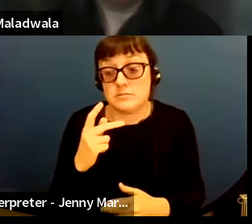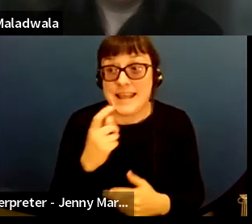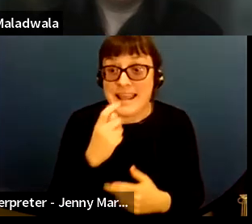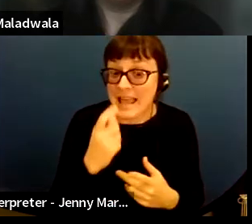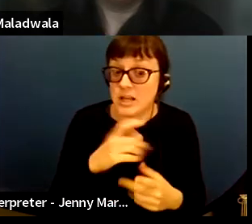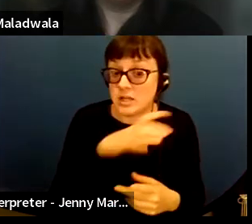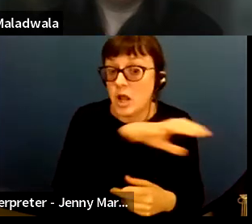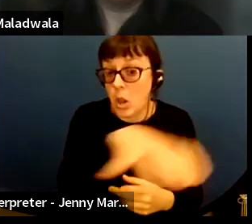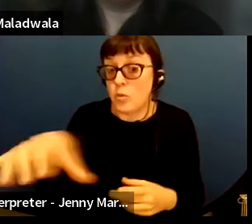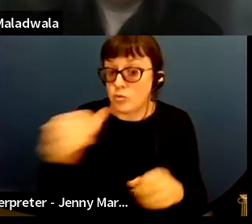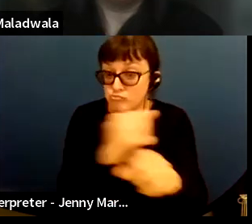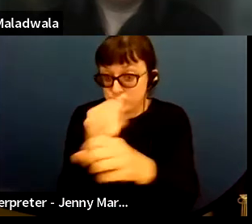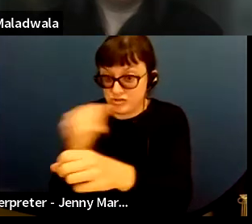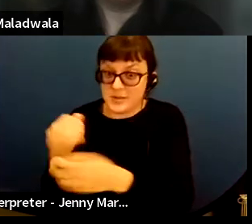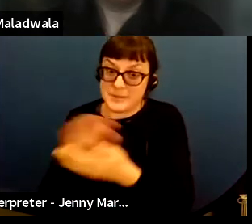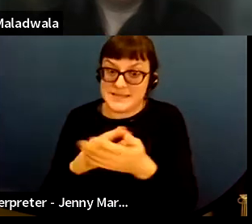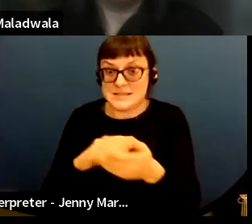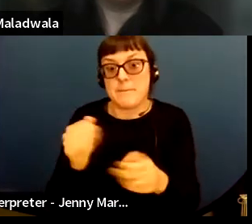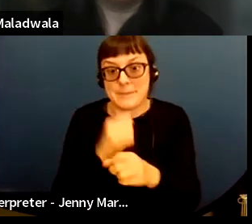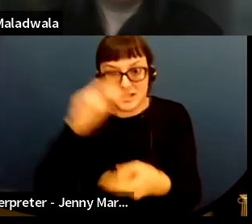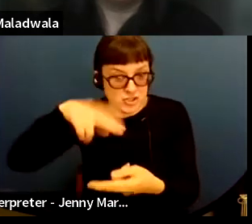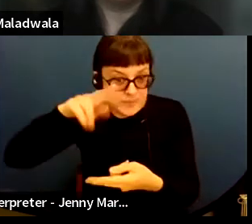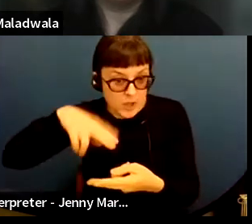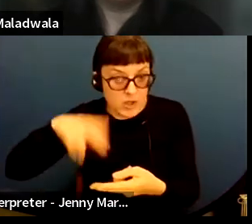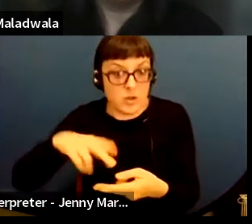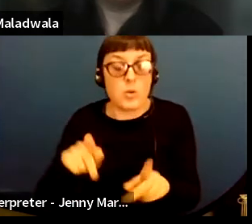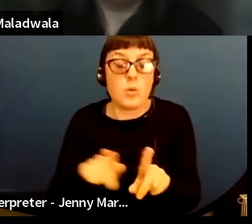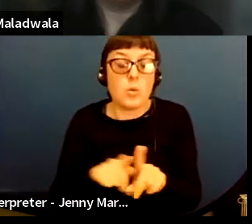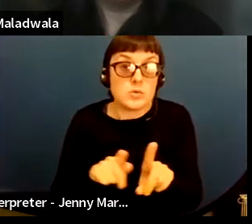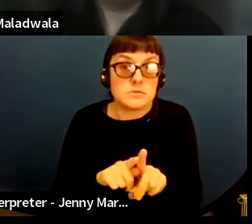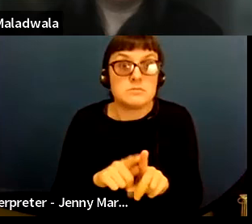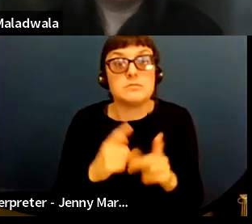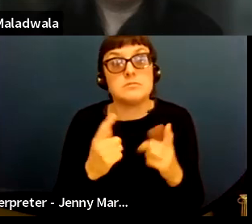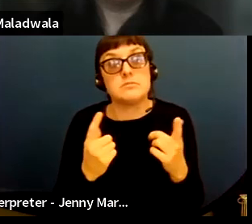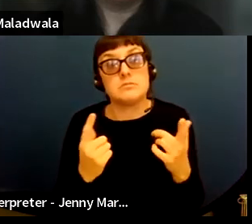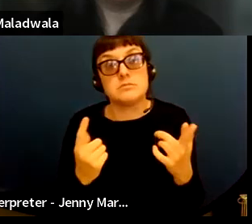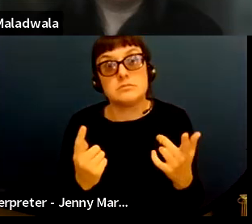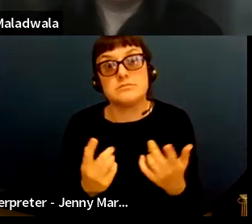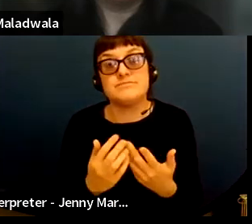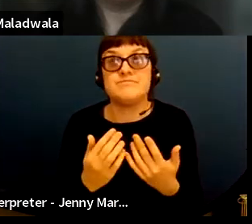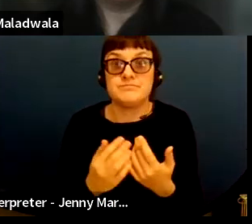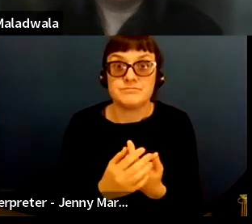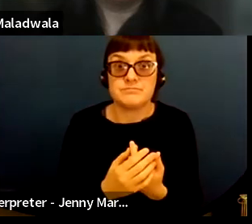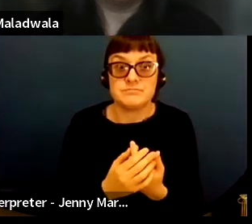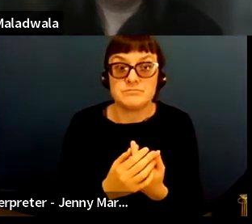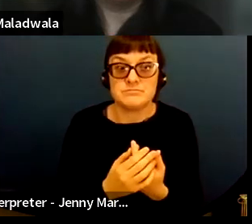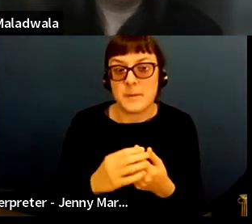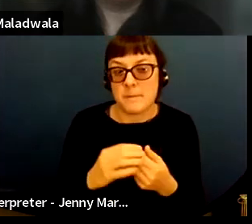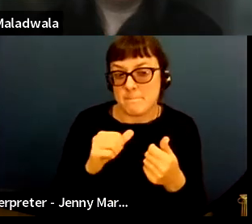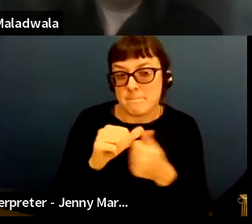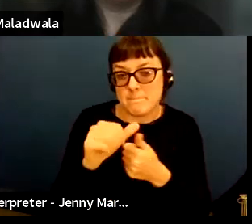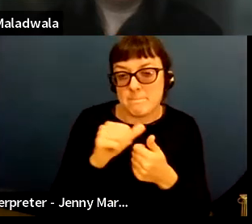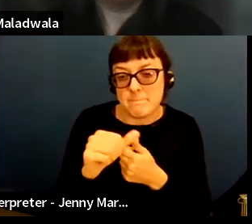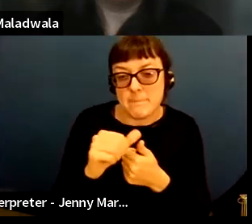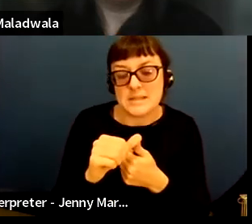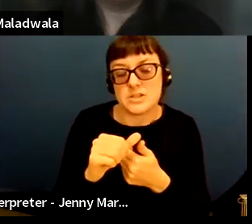help drive down the costs and could perhaps address issues around better suited and